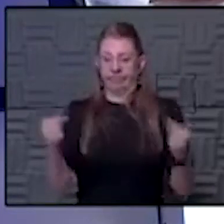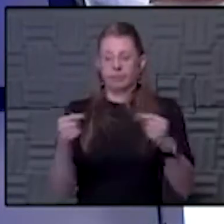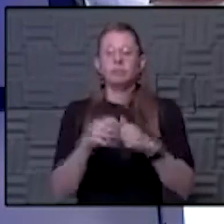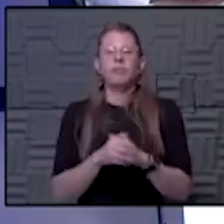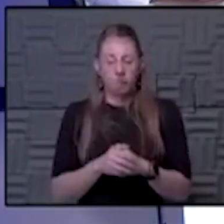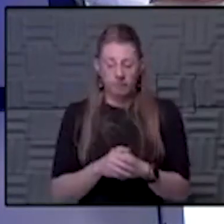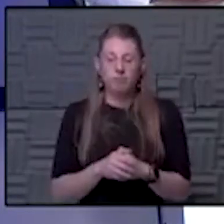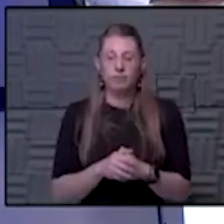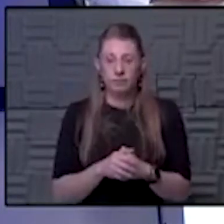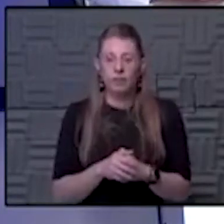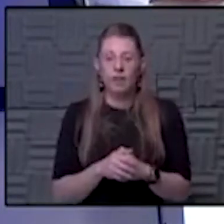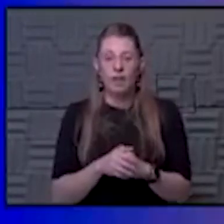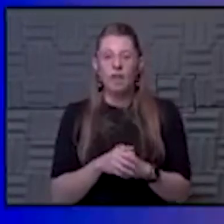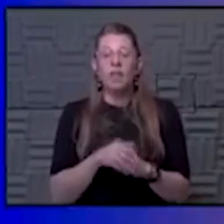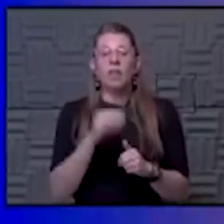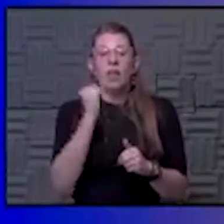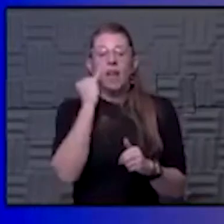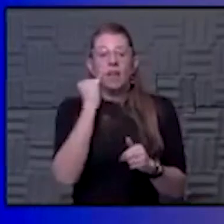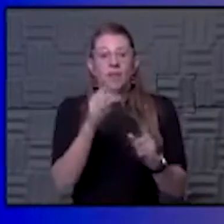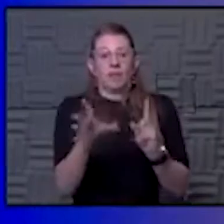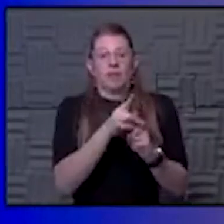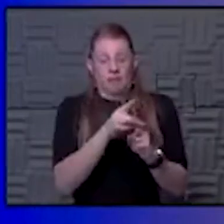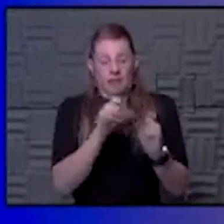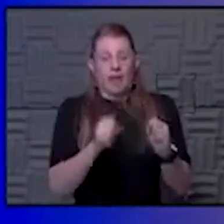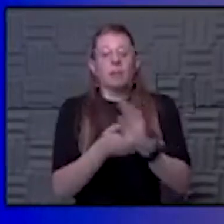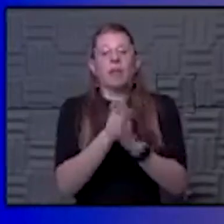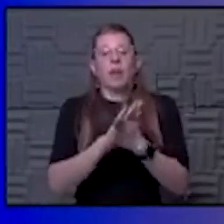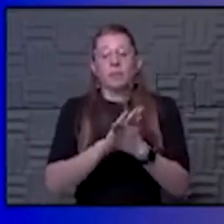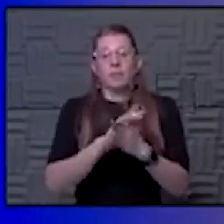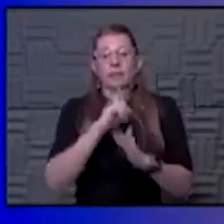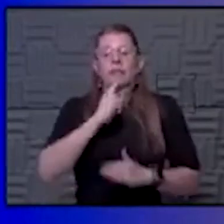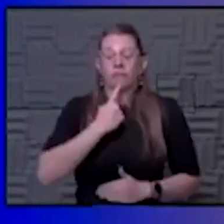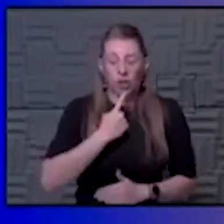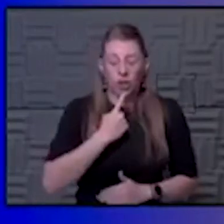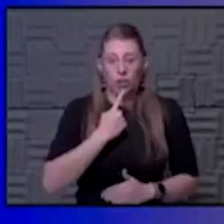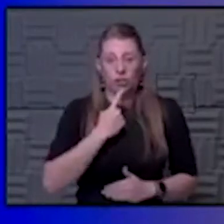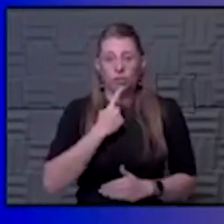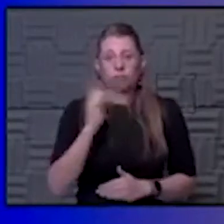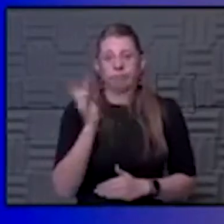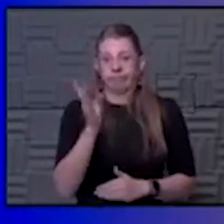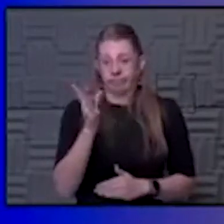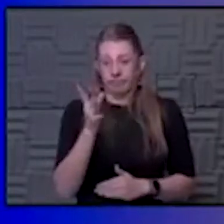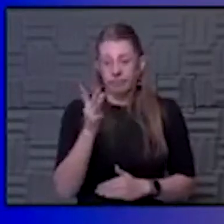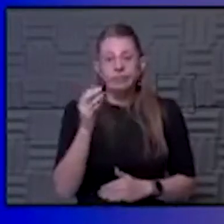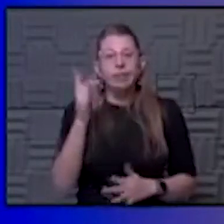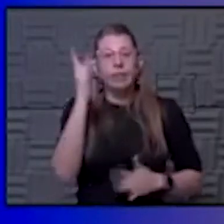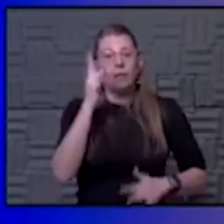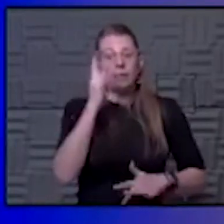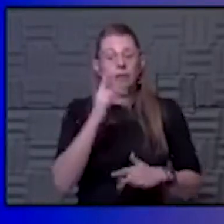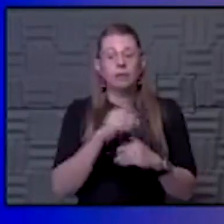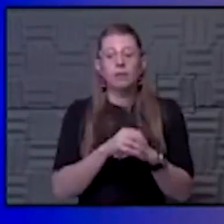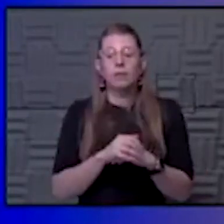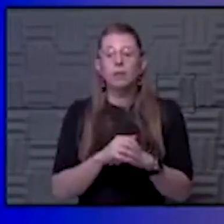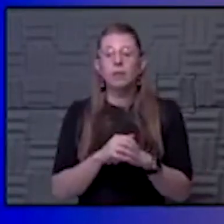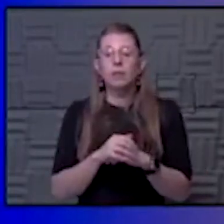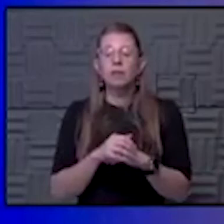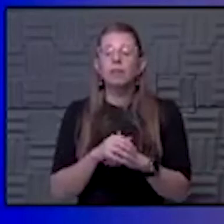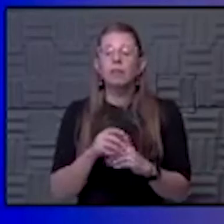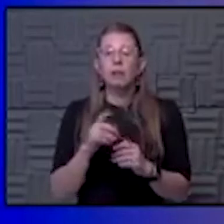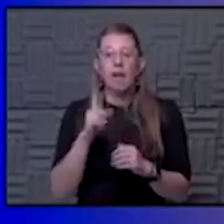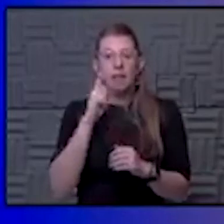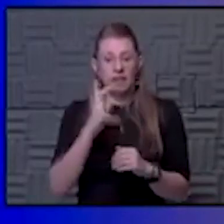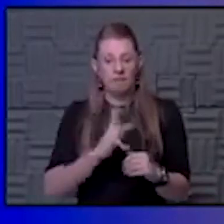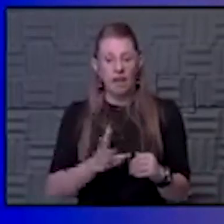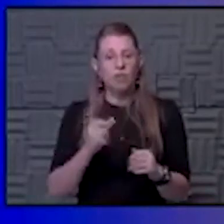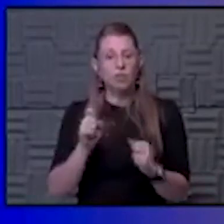on to severe and critical illness. So again, we think the hesitancy is fine, but make sure that you do your due diligence and get